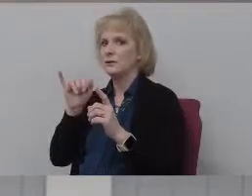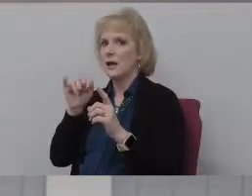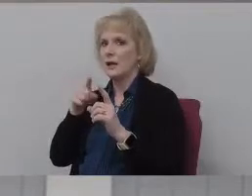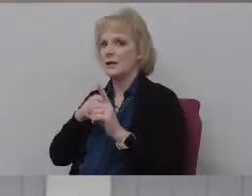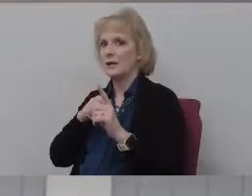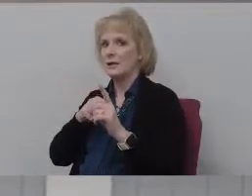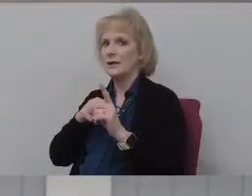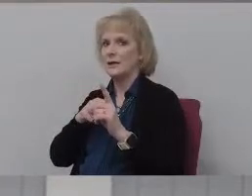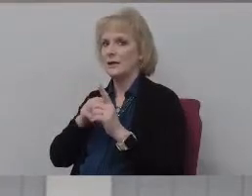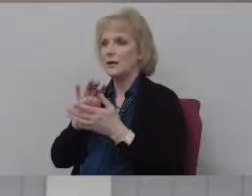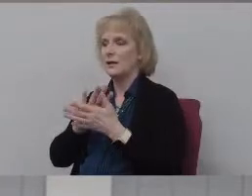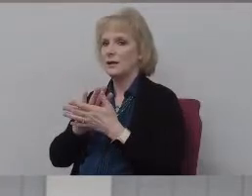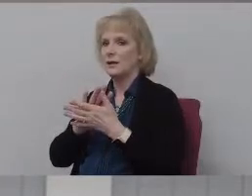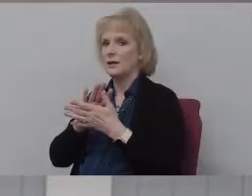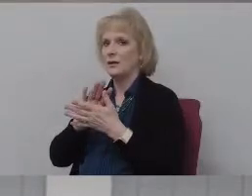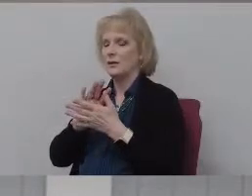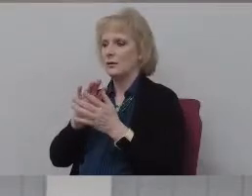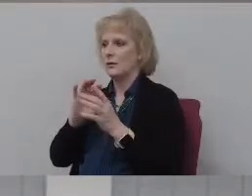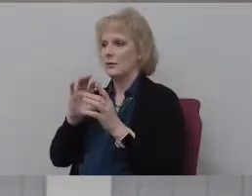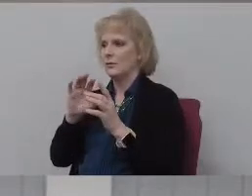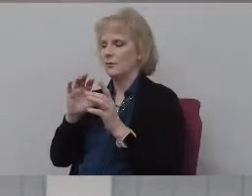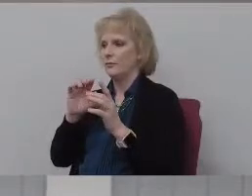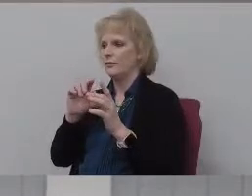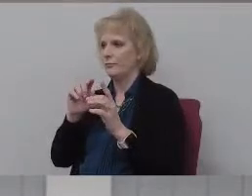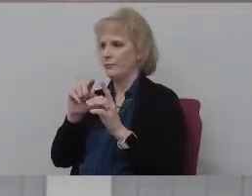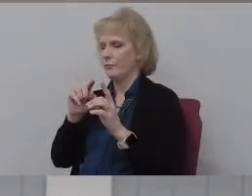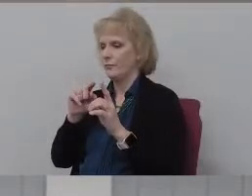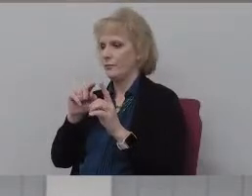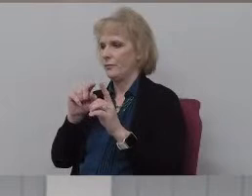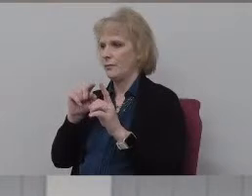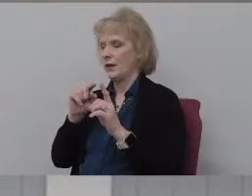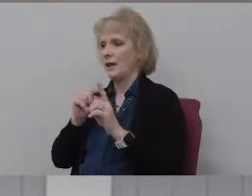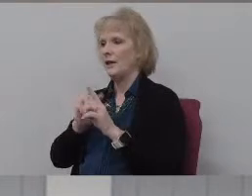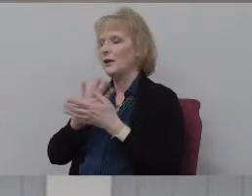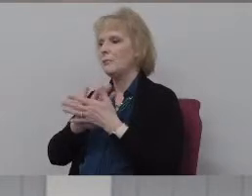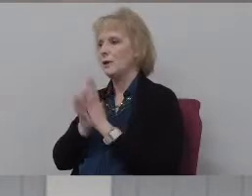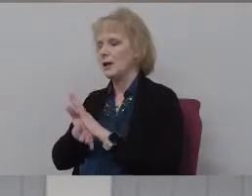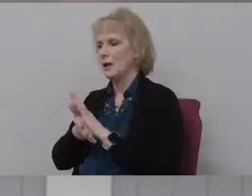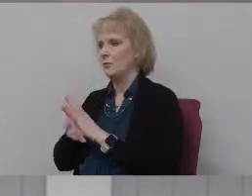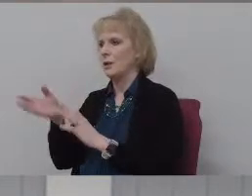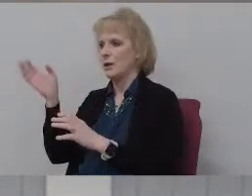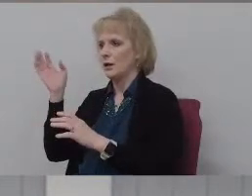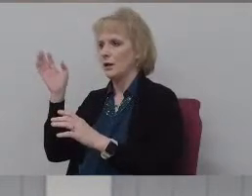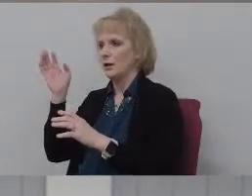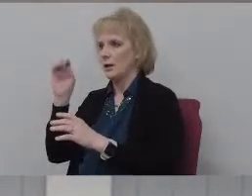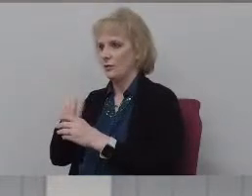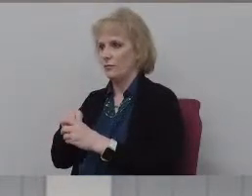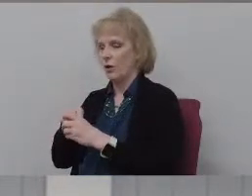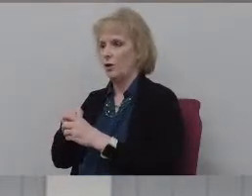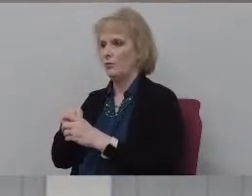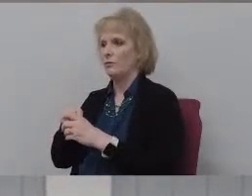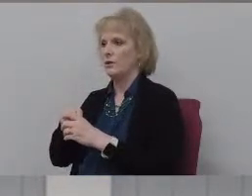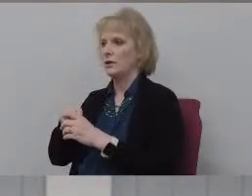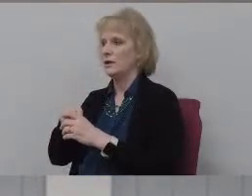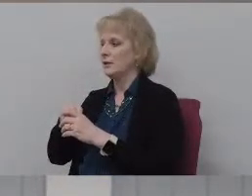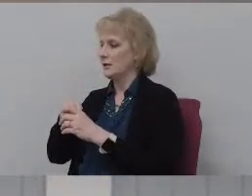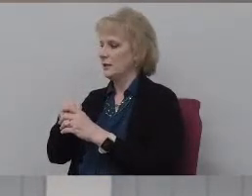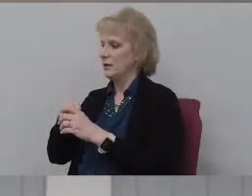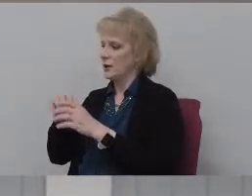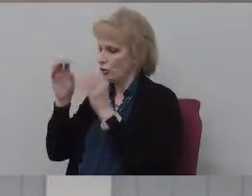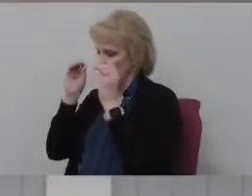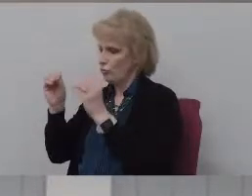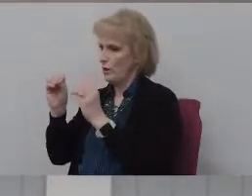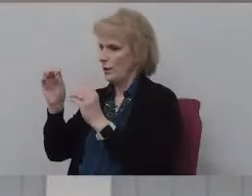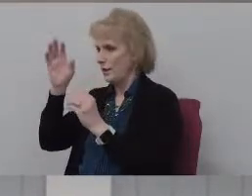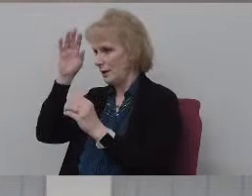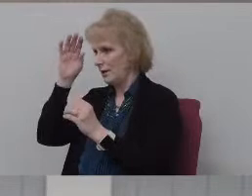Nathan became involved. This is what the scholars say, that Nathan became involved in training Solomon